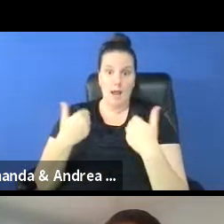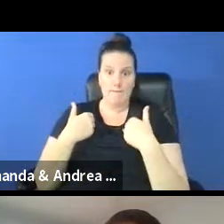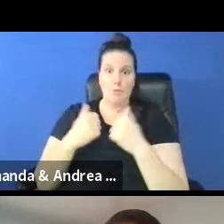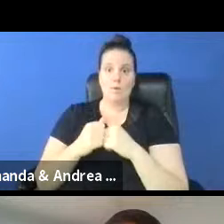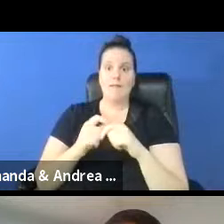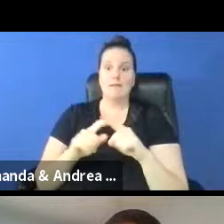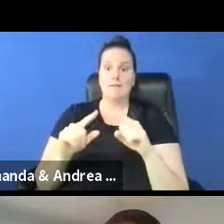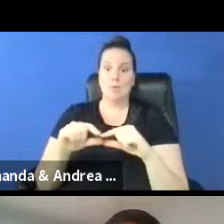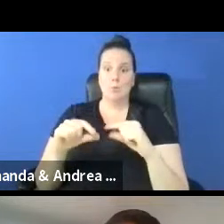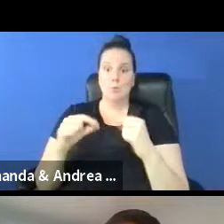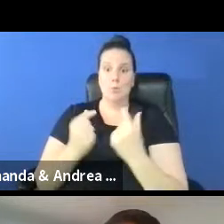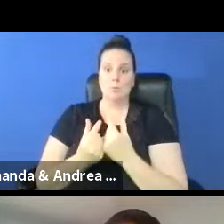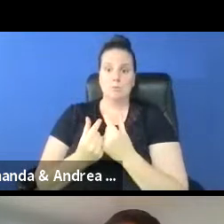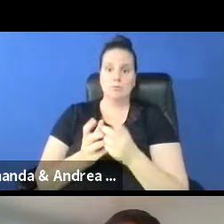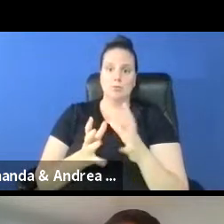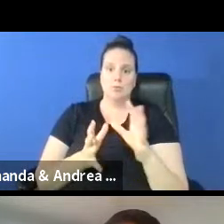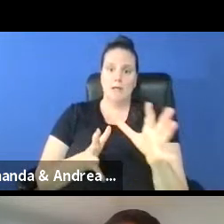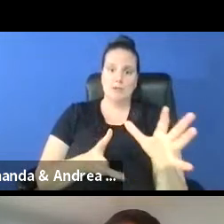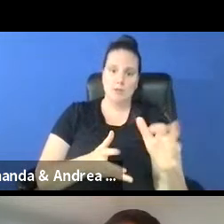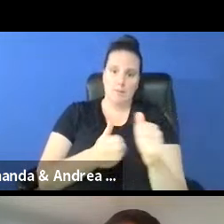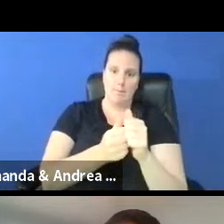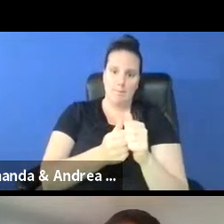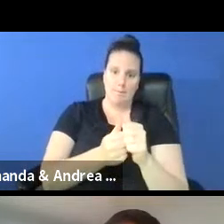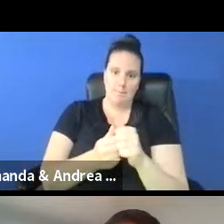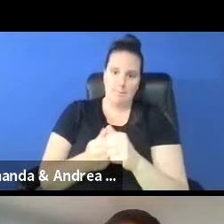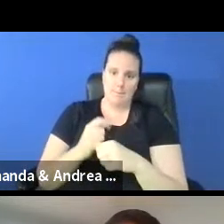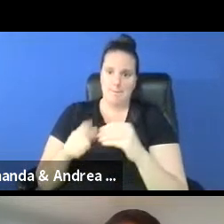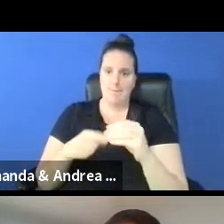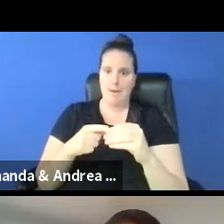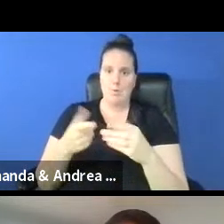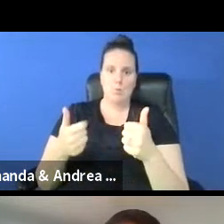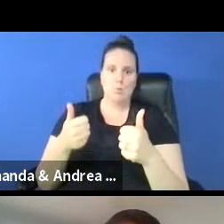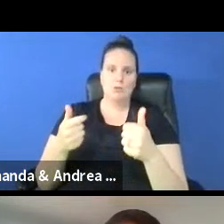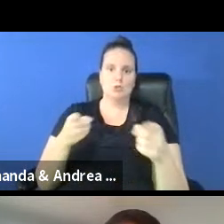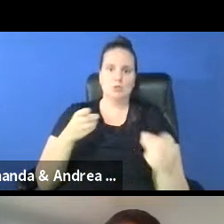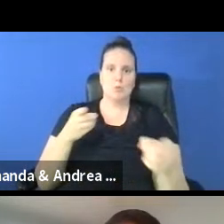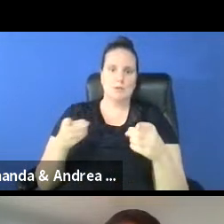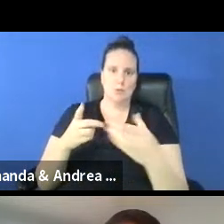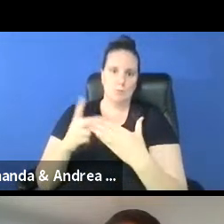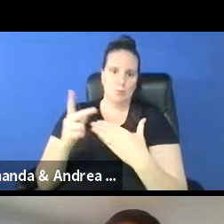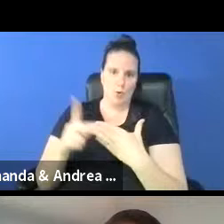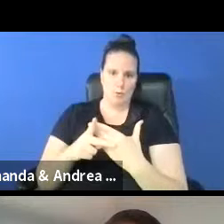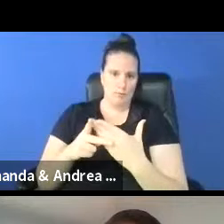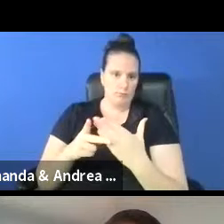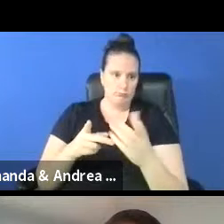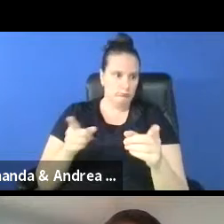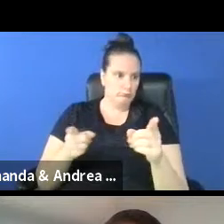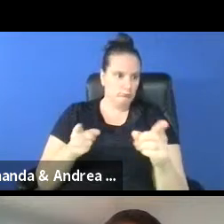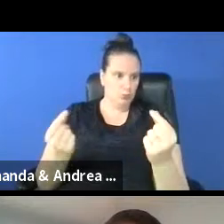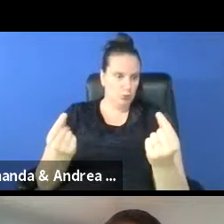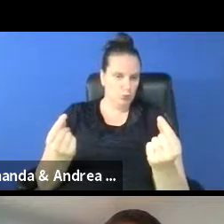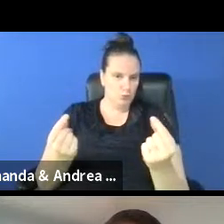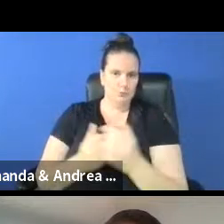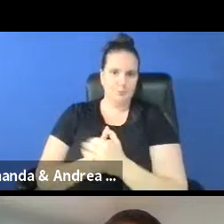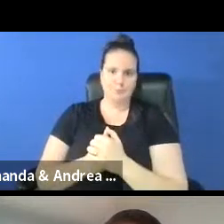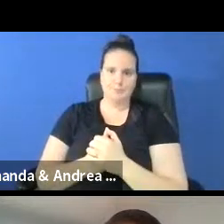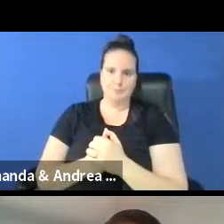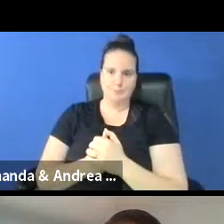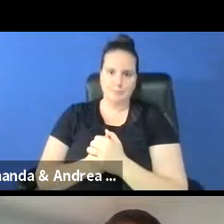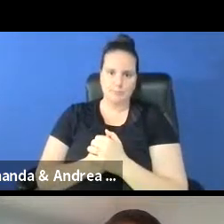different groups to get them up to speed on the direction the program is going. So